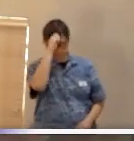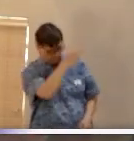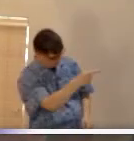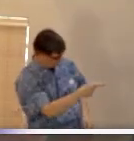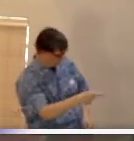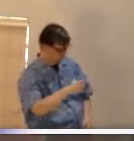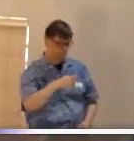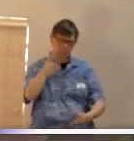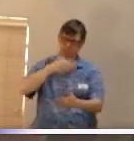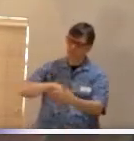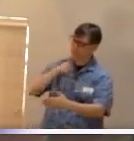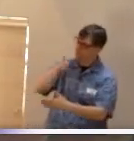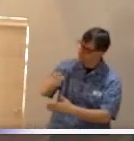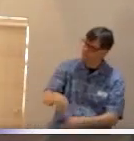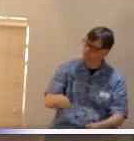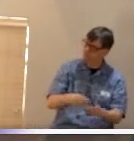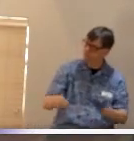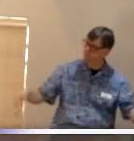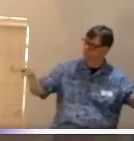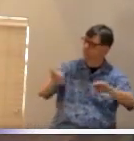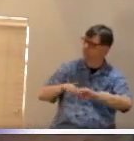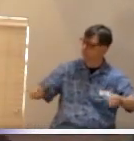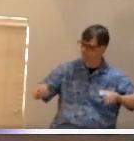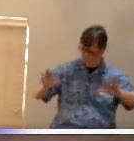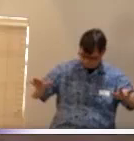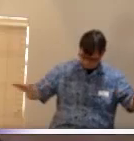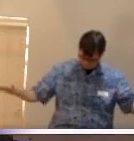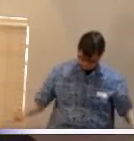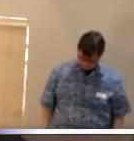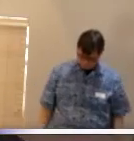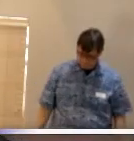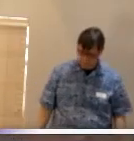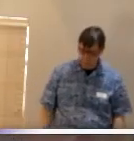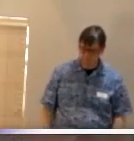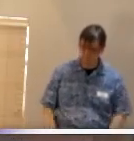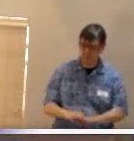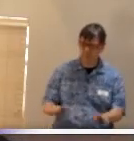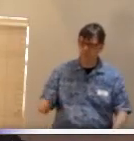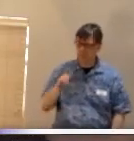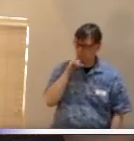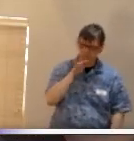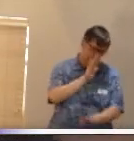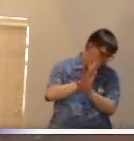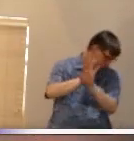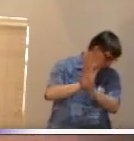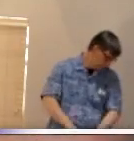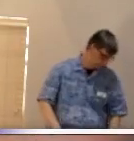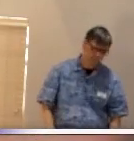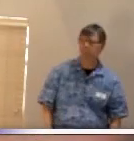his desperate attempt for us to not have the experiences that he had, did not like discipline. And then my